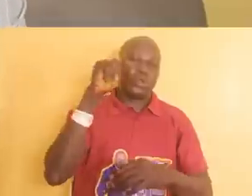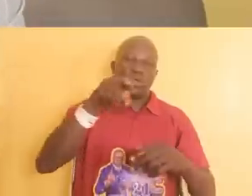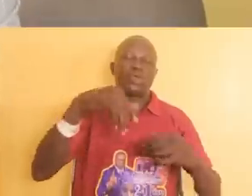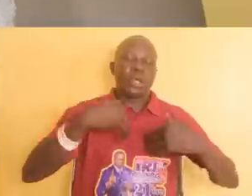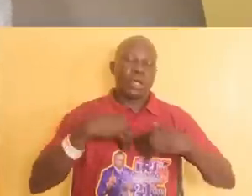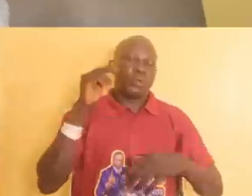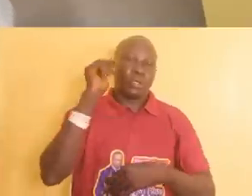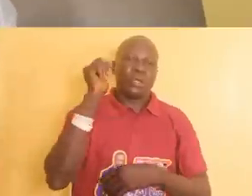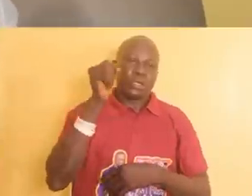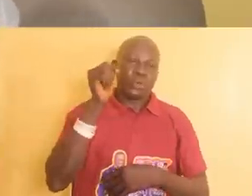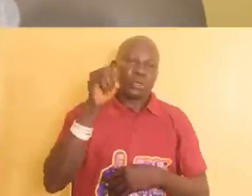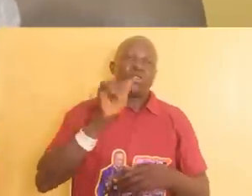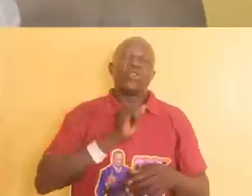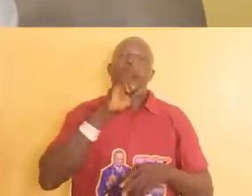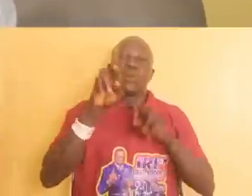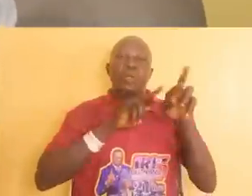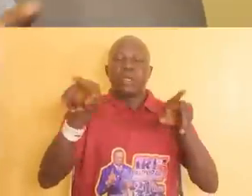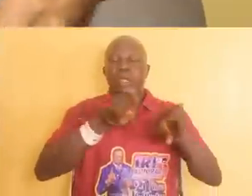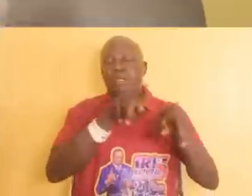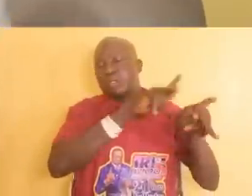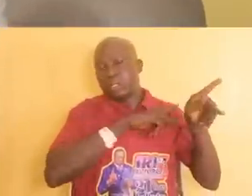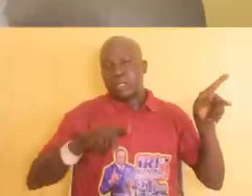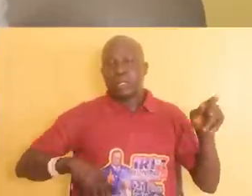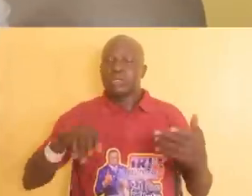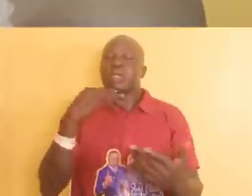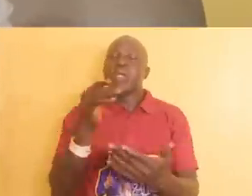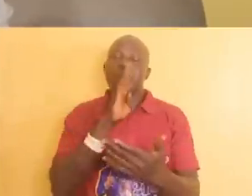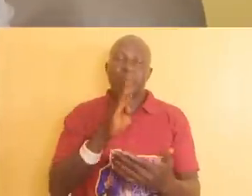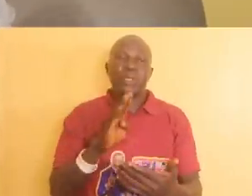One testimony. What is she